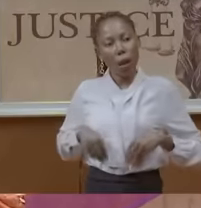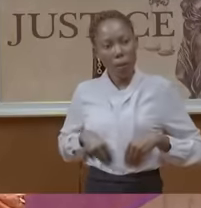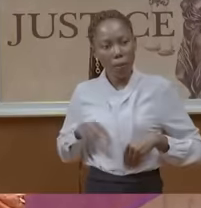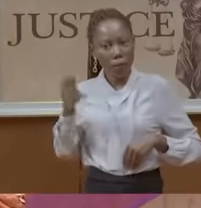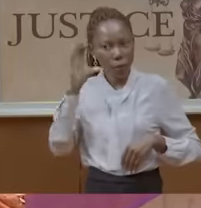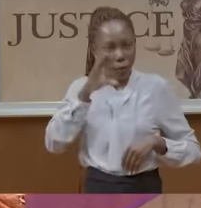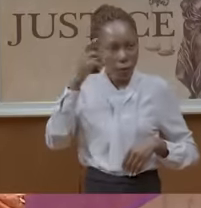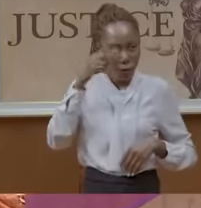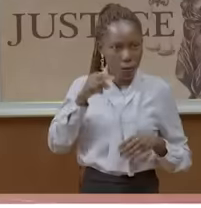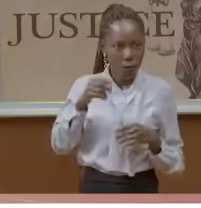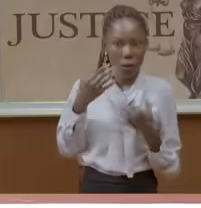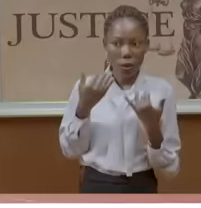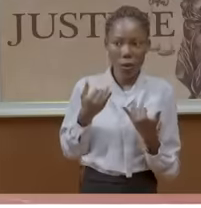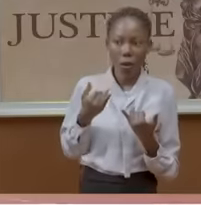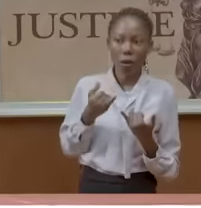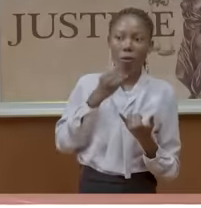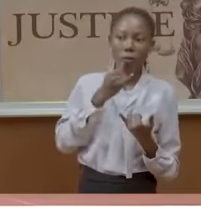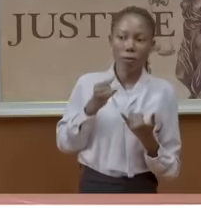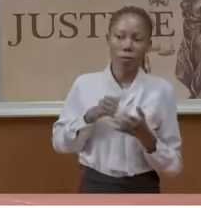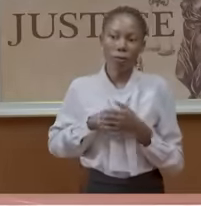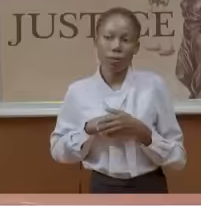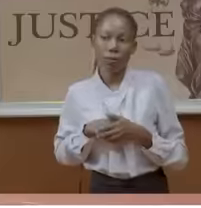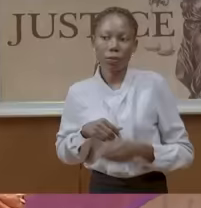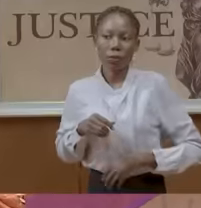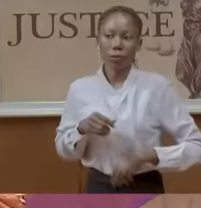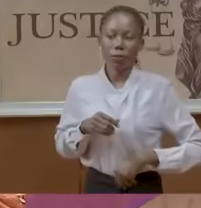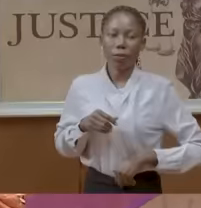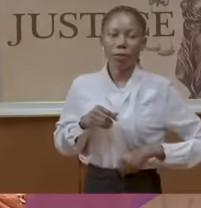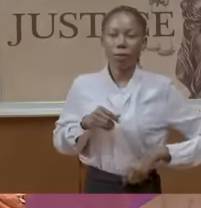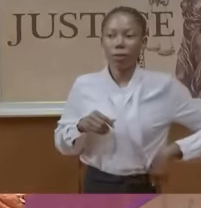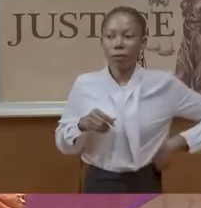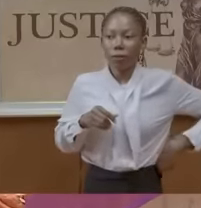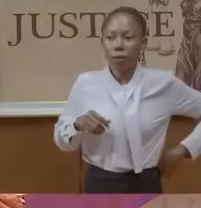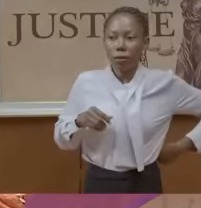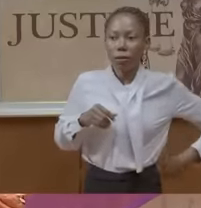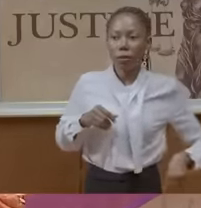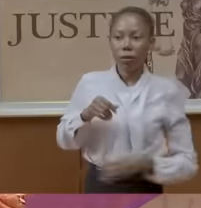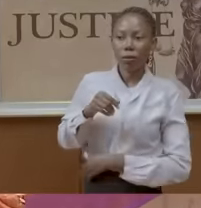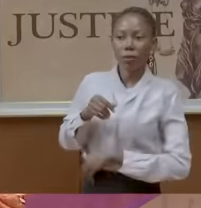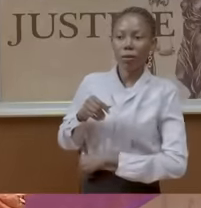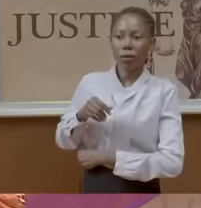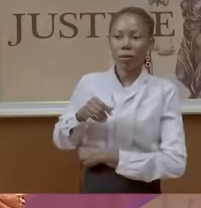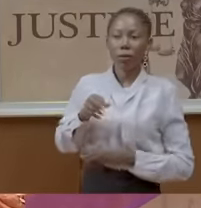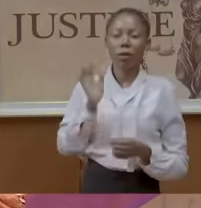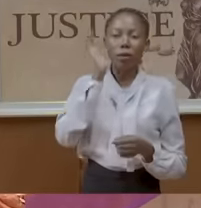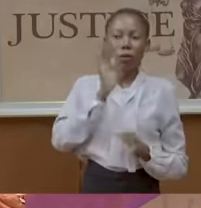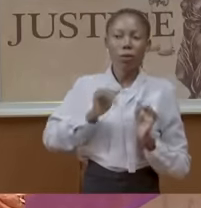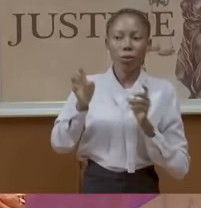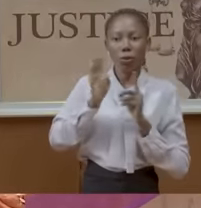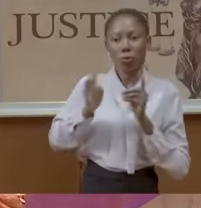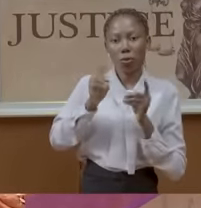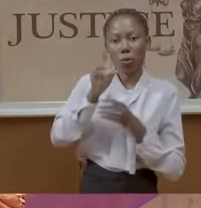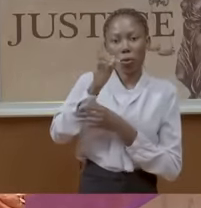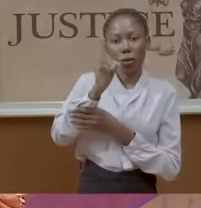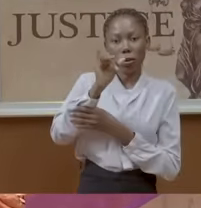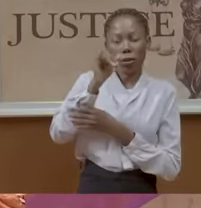them secure admission because they are in between school right now. My daughter already had a... Admission to where? A diploma course. She can even do with